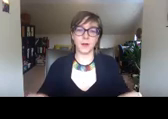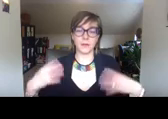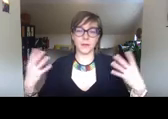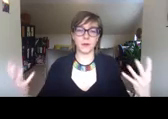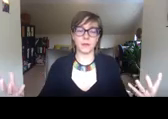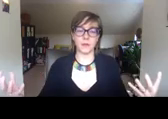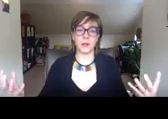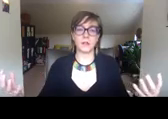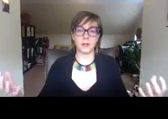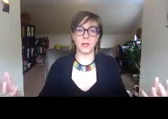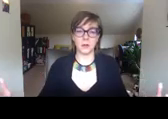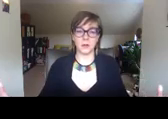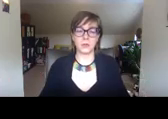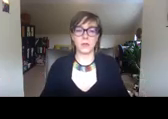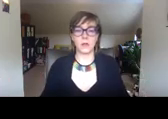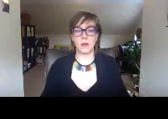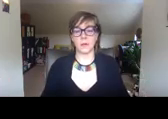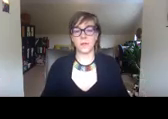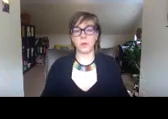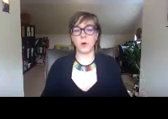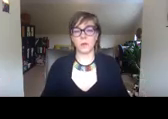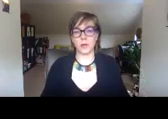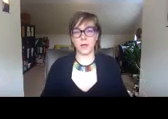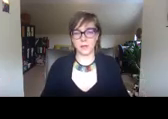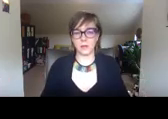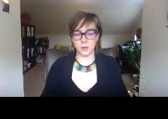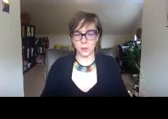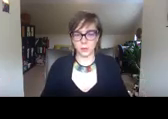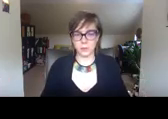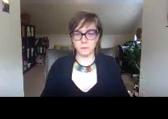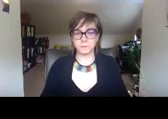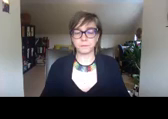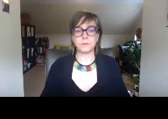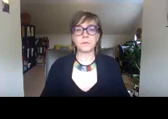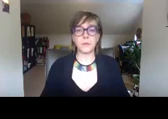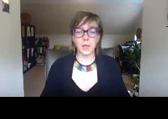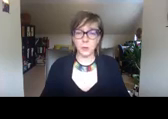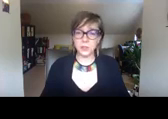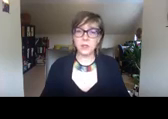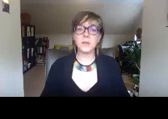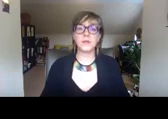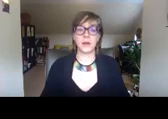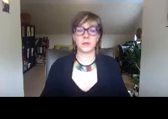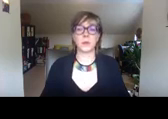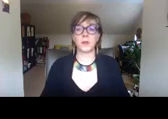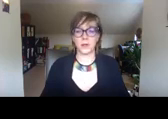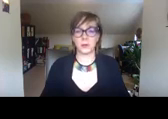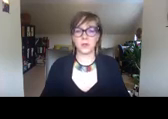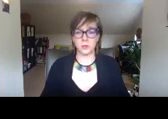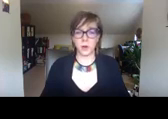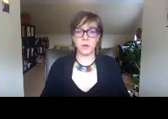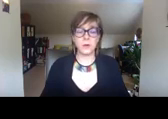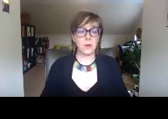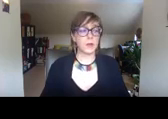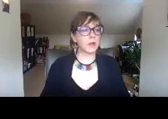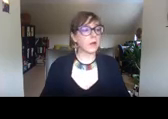right, of the unsung heroes who are the ASL interpreters. And we saw some of that for spoken language